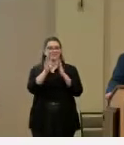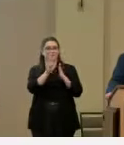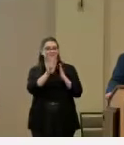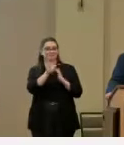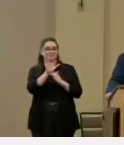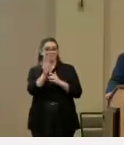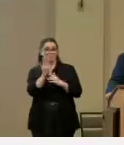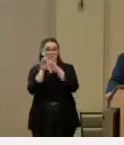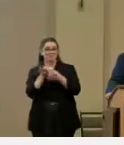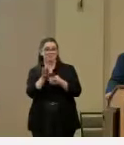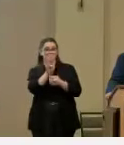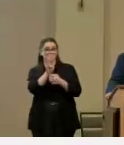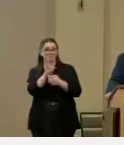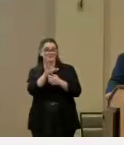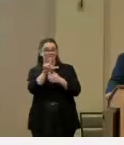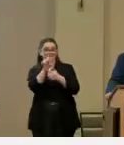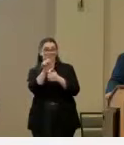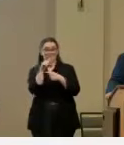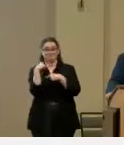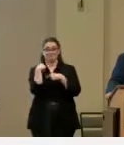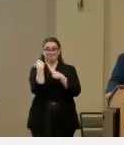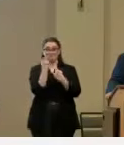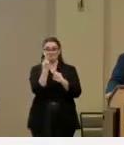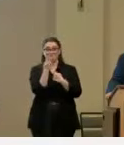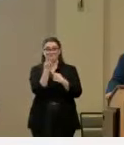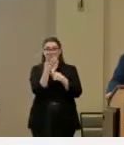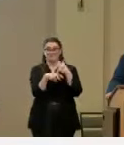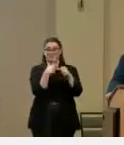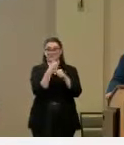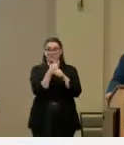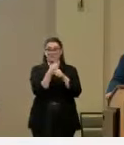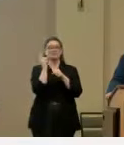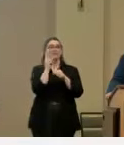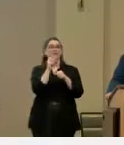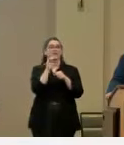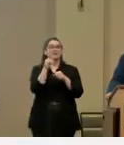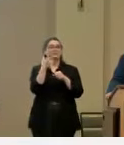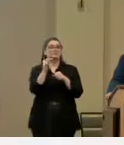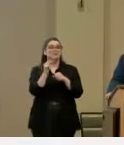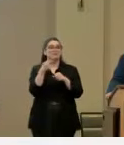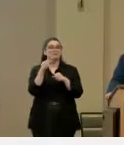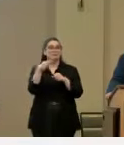B cells, in the last few years, Michelle Petrie at Johns Hopkins, who many of